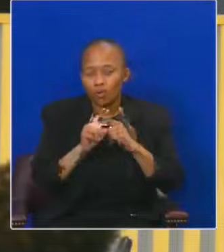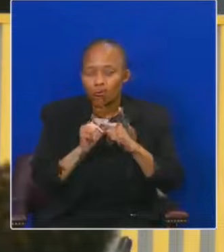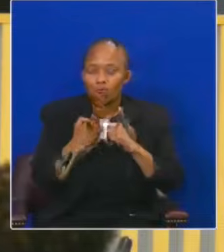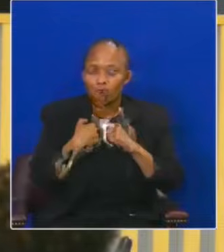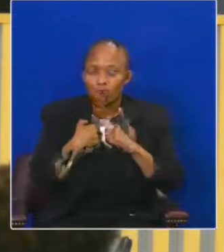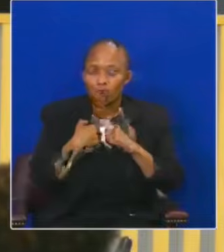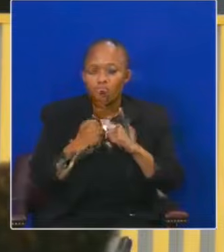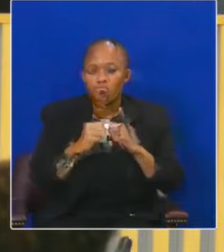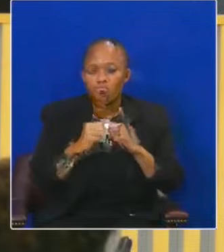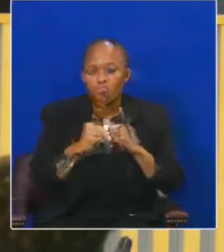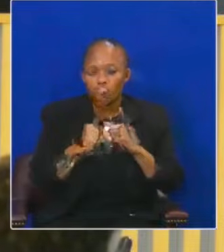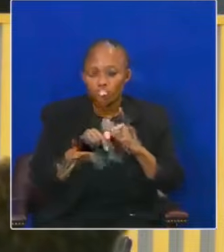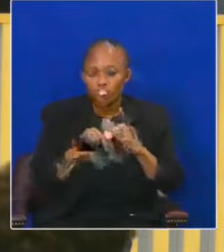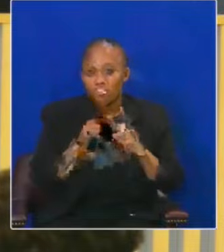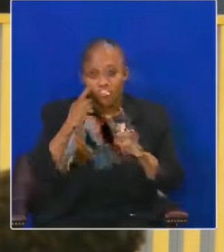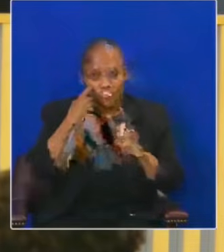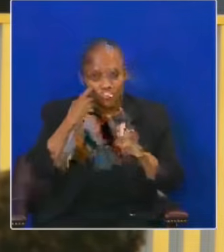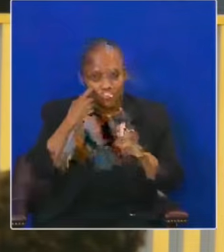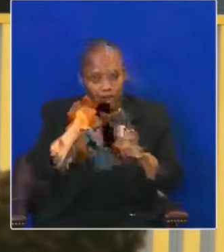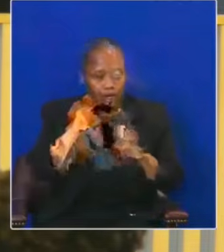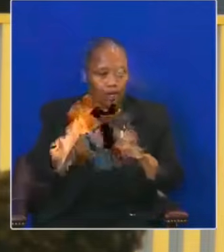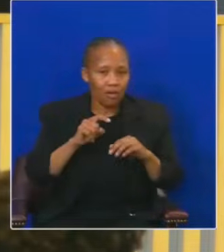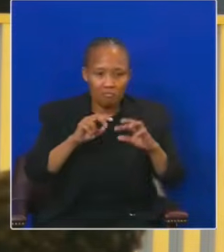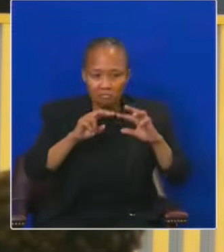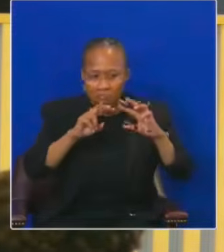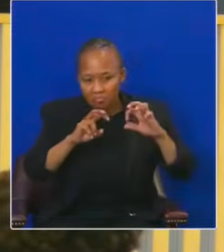compliance inspection.